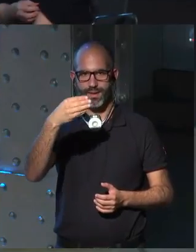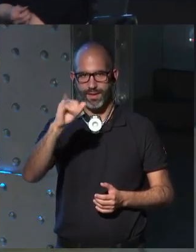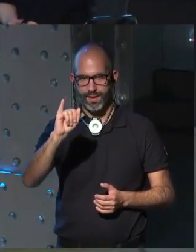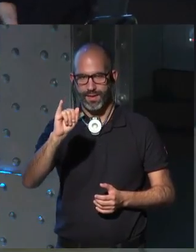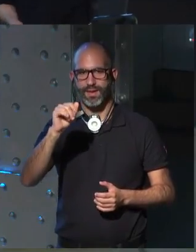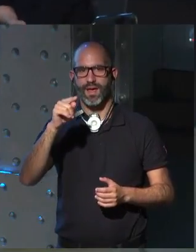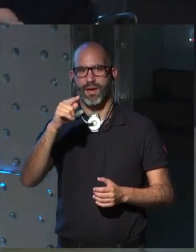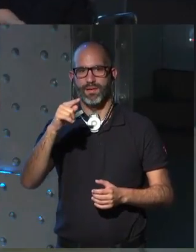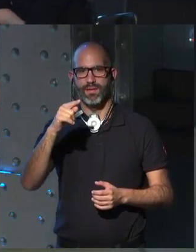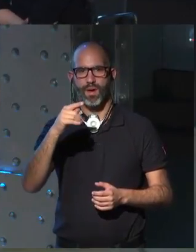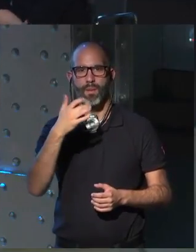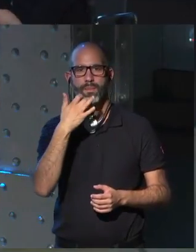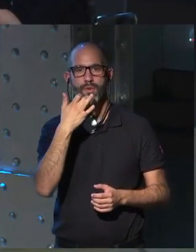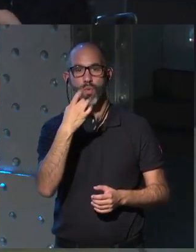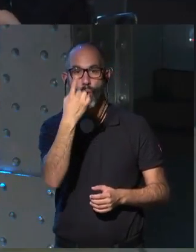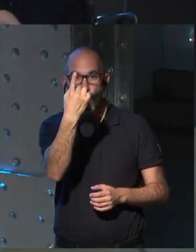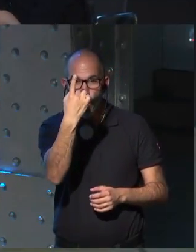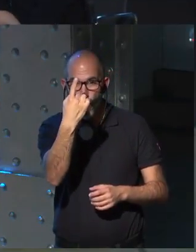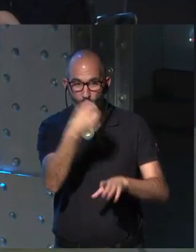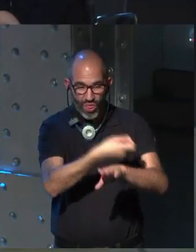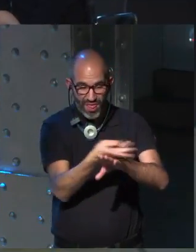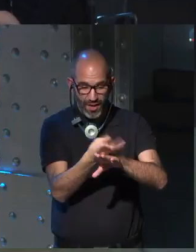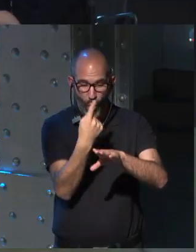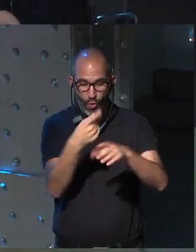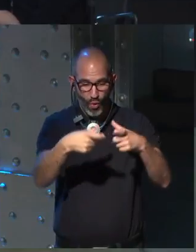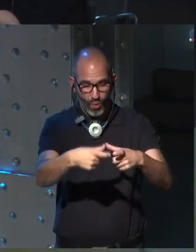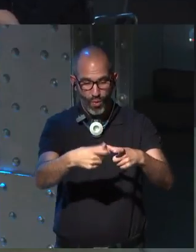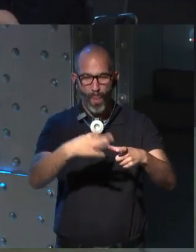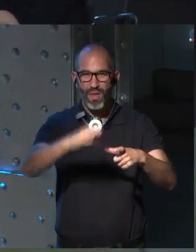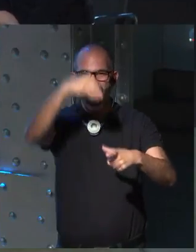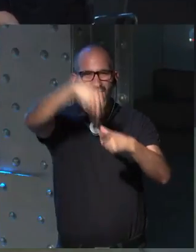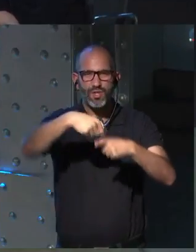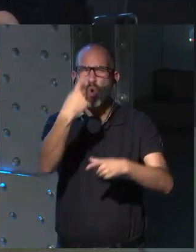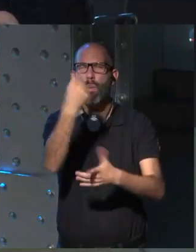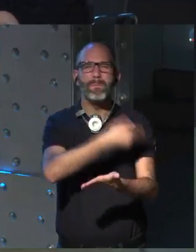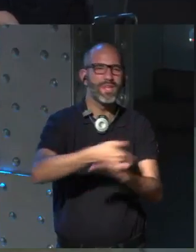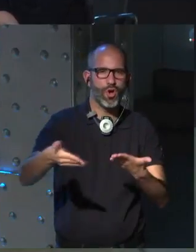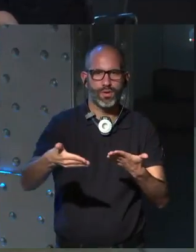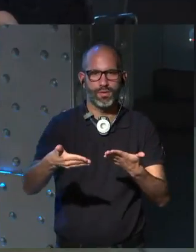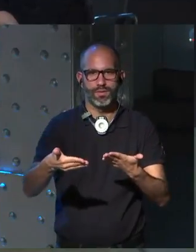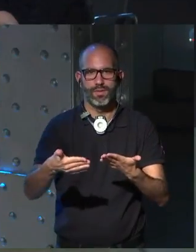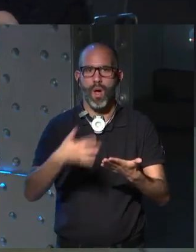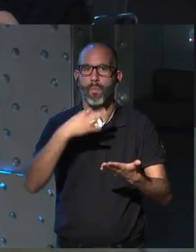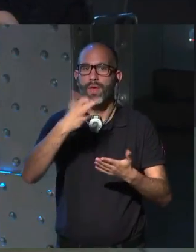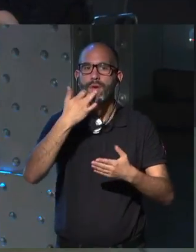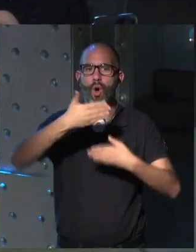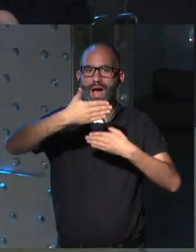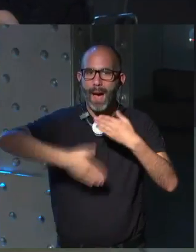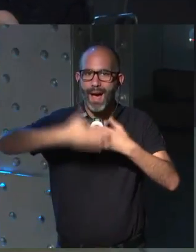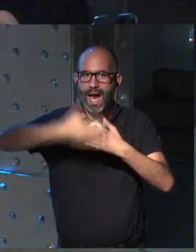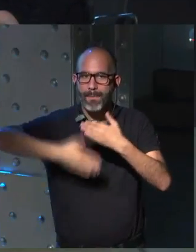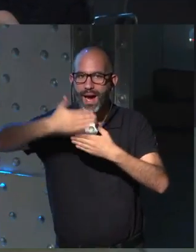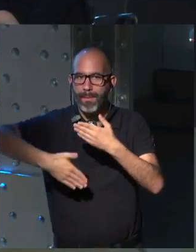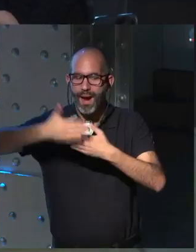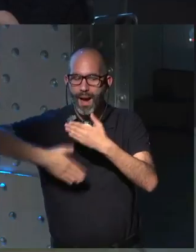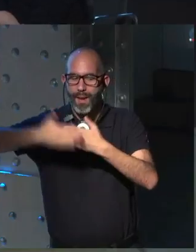Which magnetic tape kind of suggested that, because you could, in theory, just layer things to infinity. But with King Tubby's